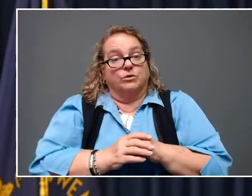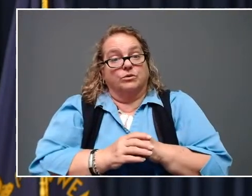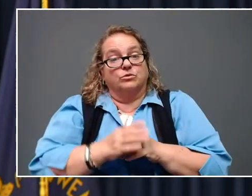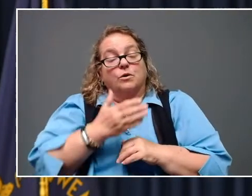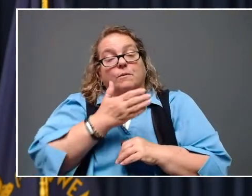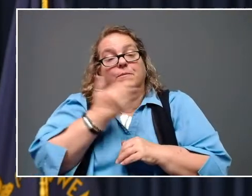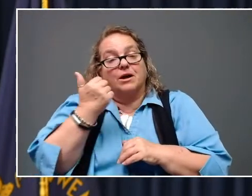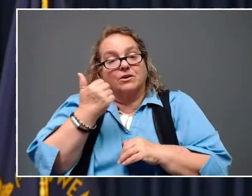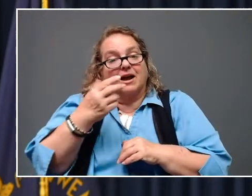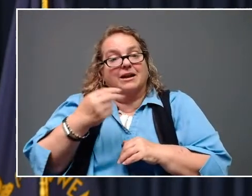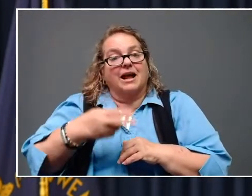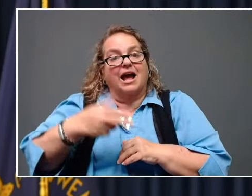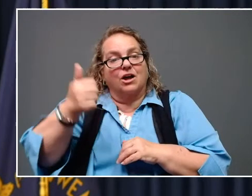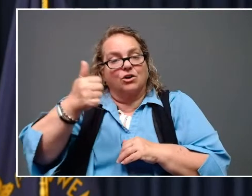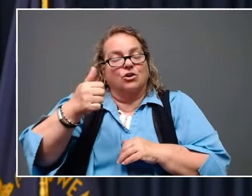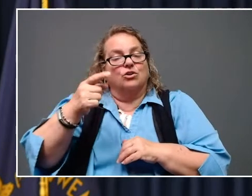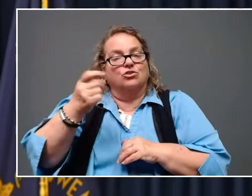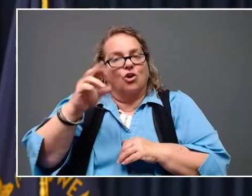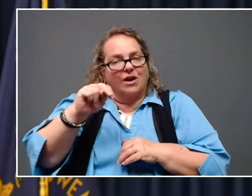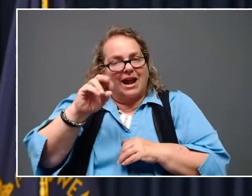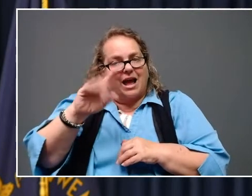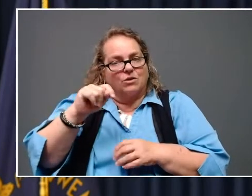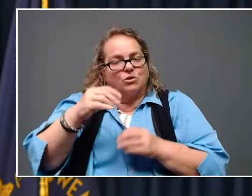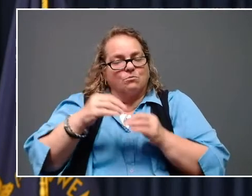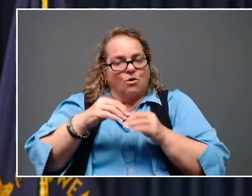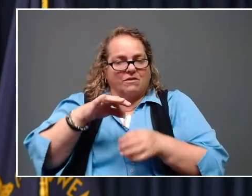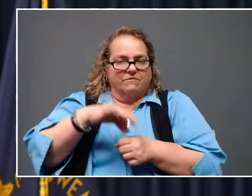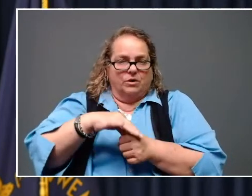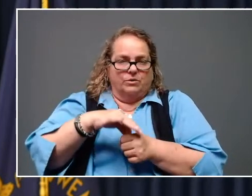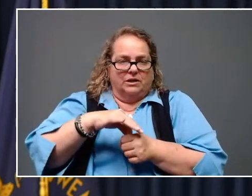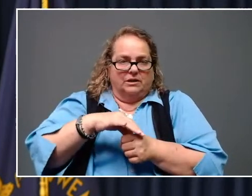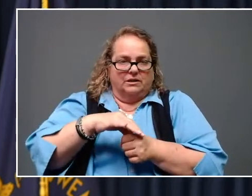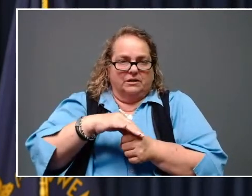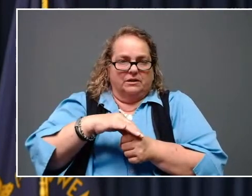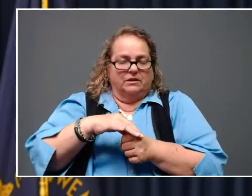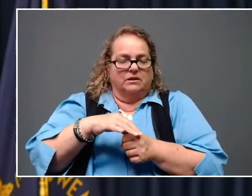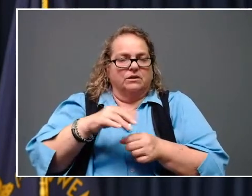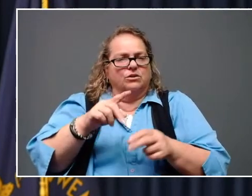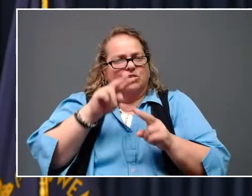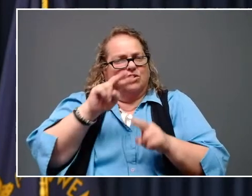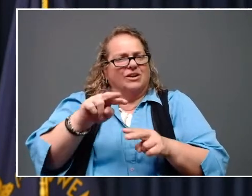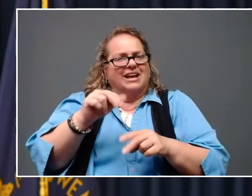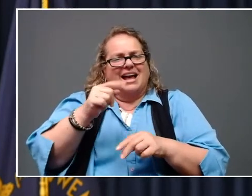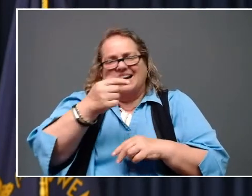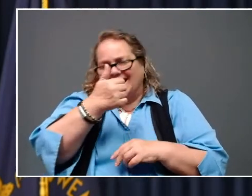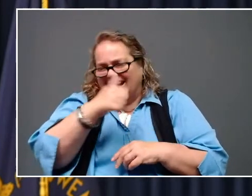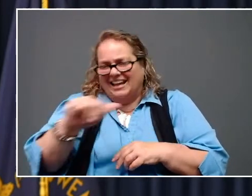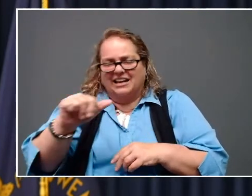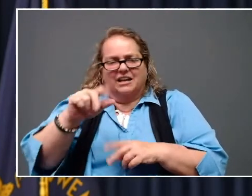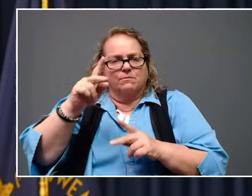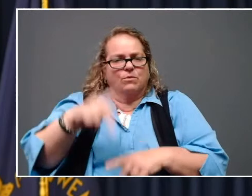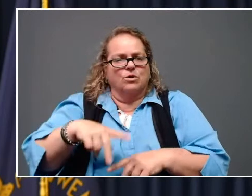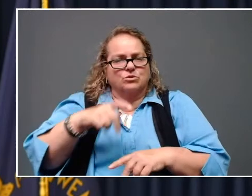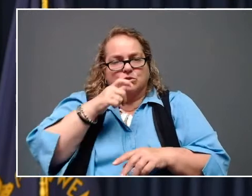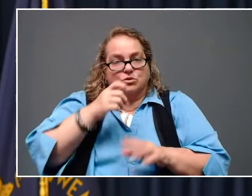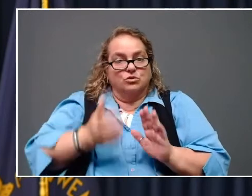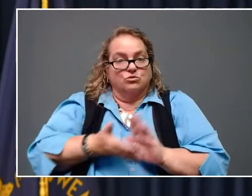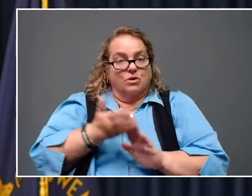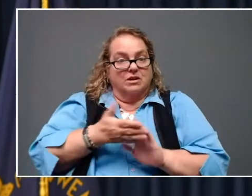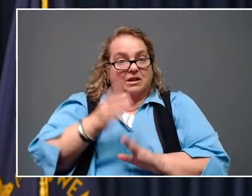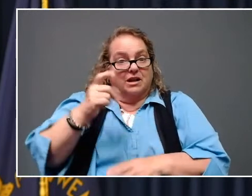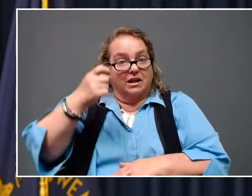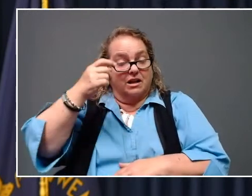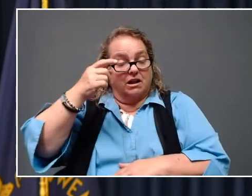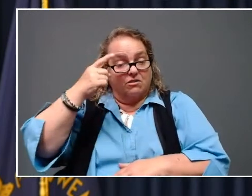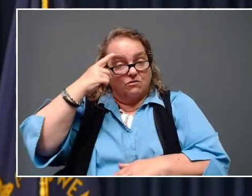higher turnouts, to all of us first looking at any candidate and saying, can they move our state not right or